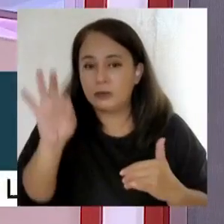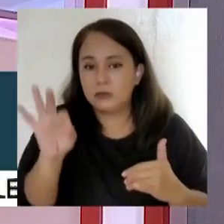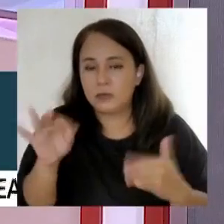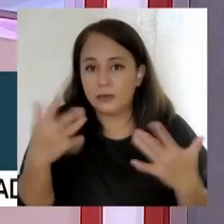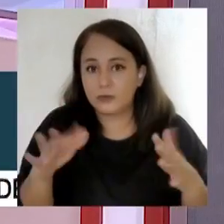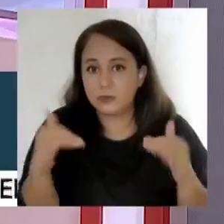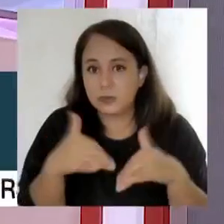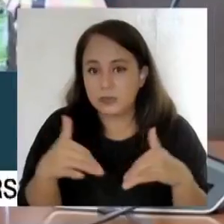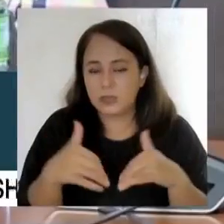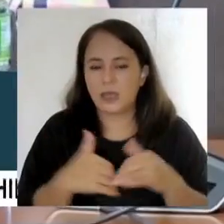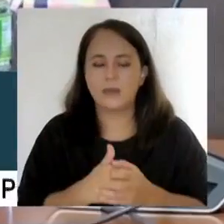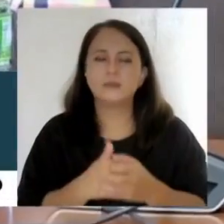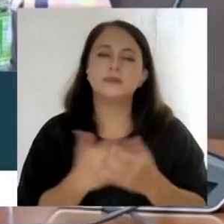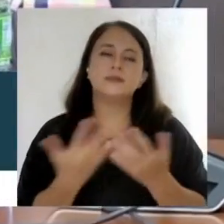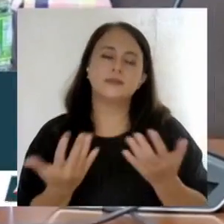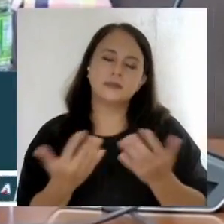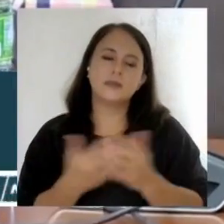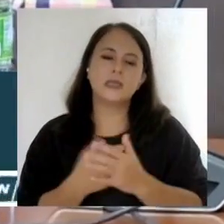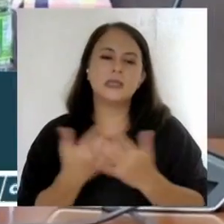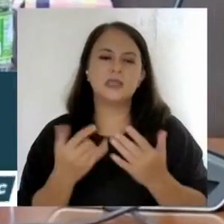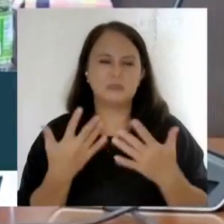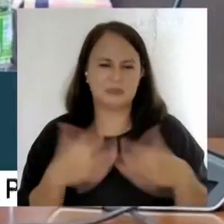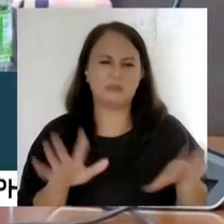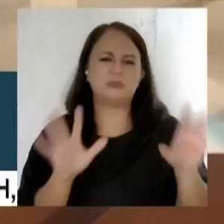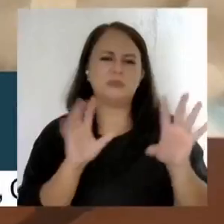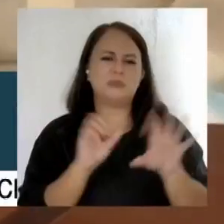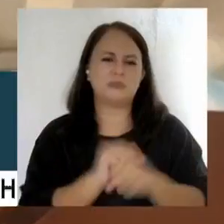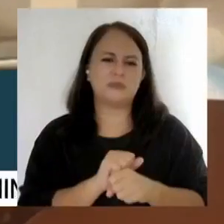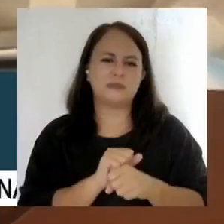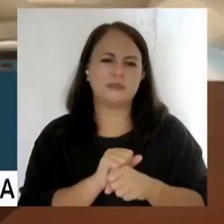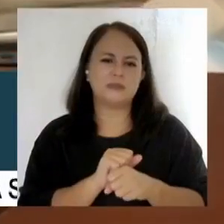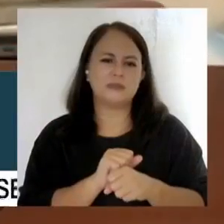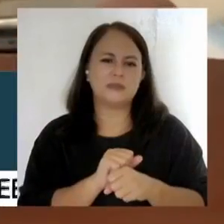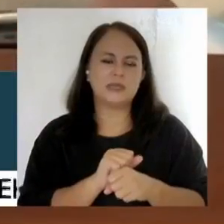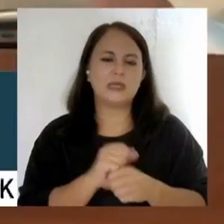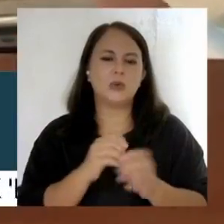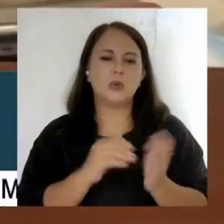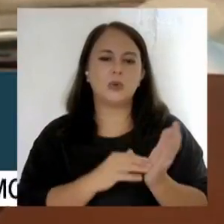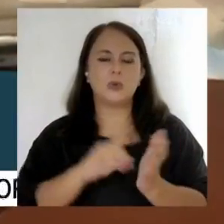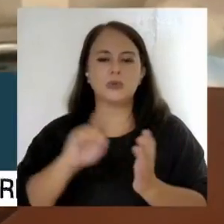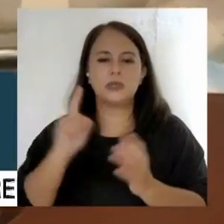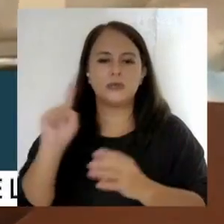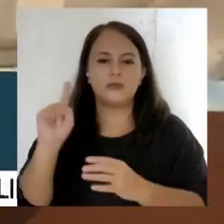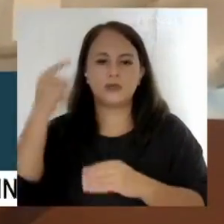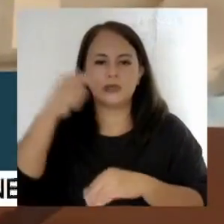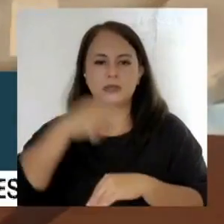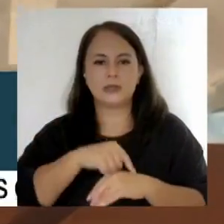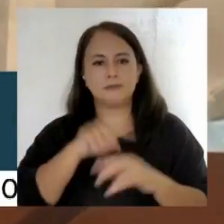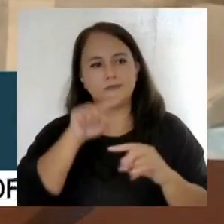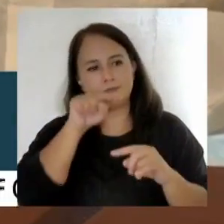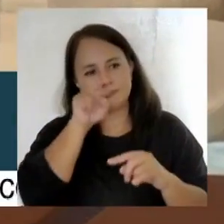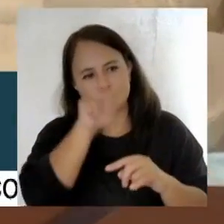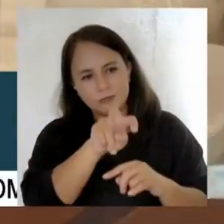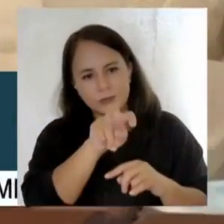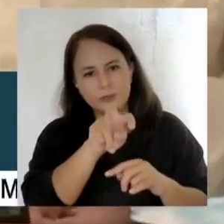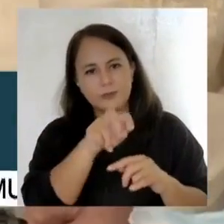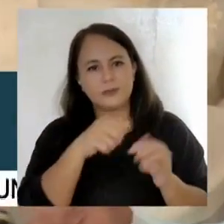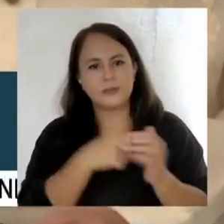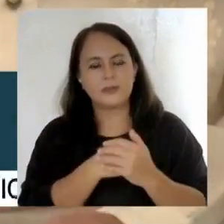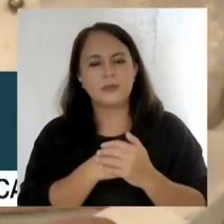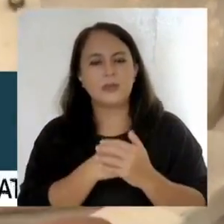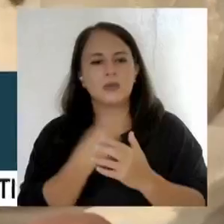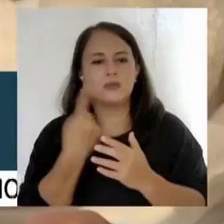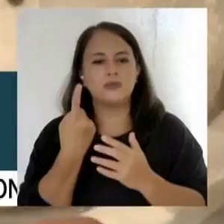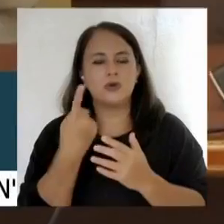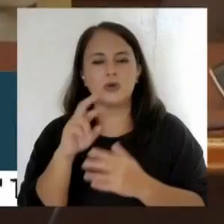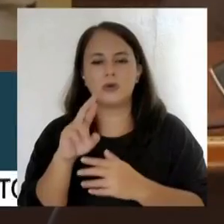So far, parang yun na yun. Except that this is the first time I saw them. It is for resolution na,